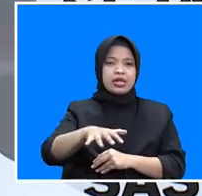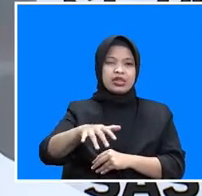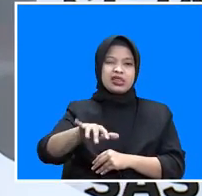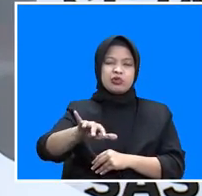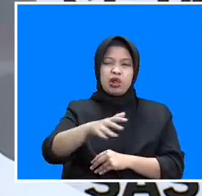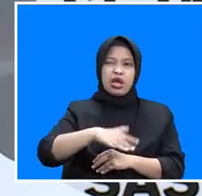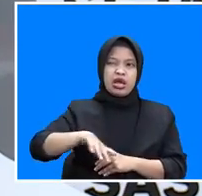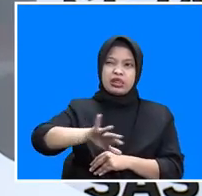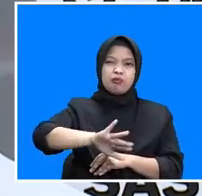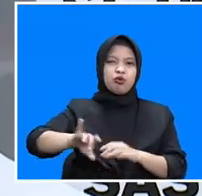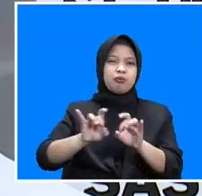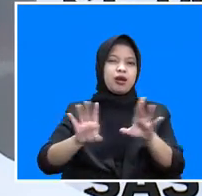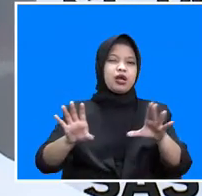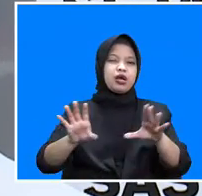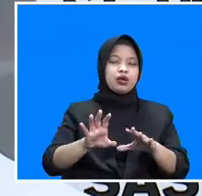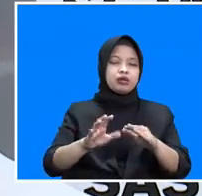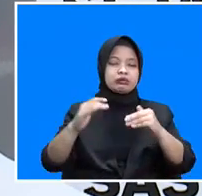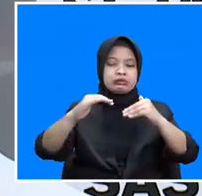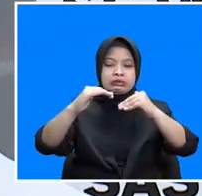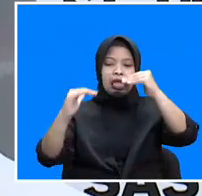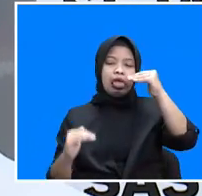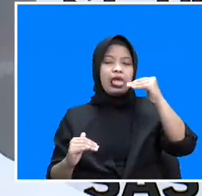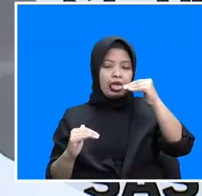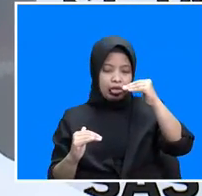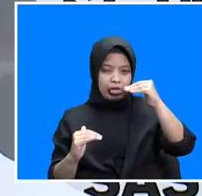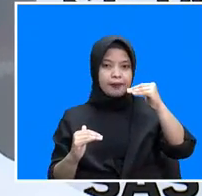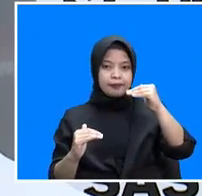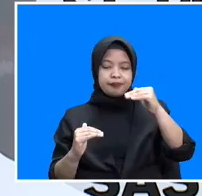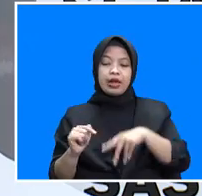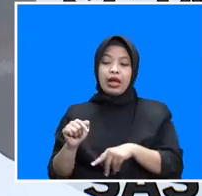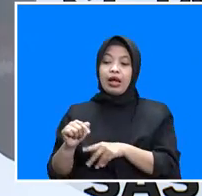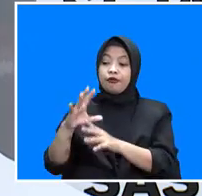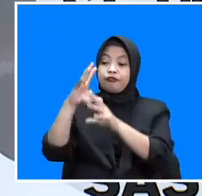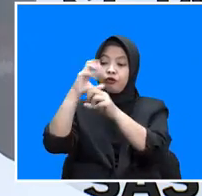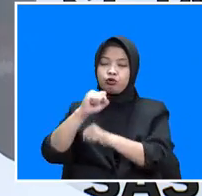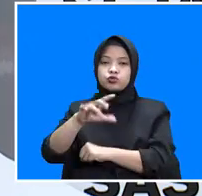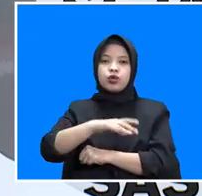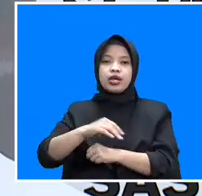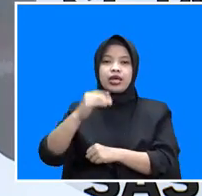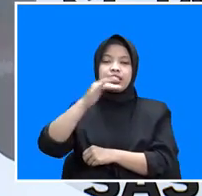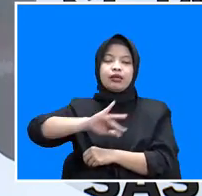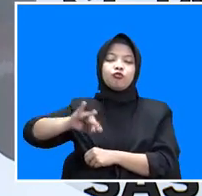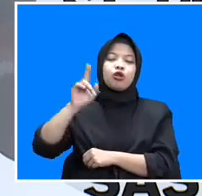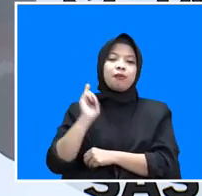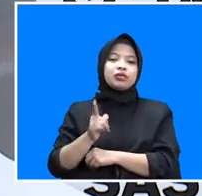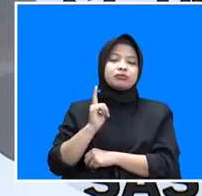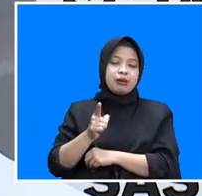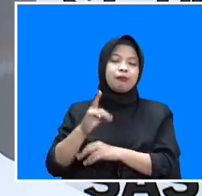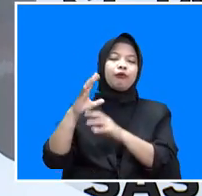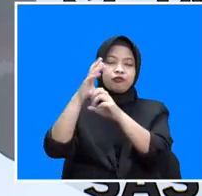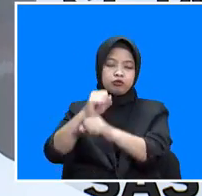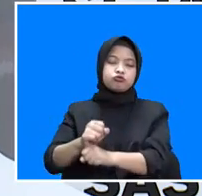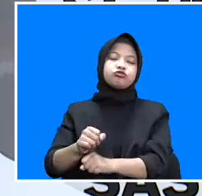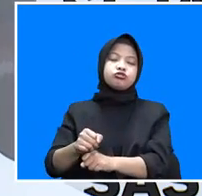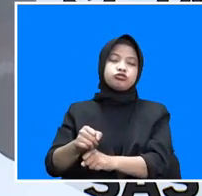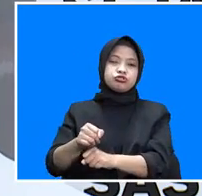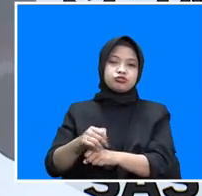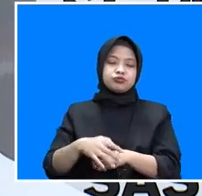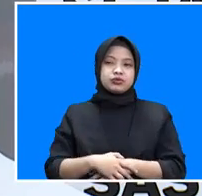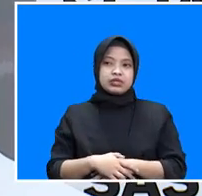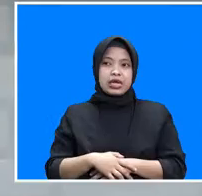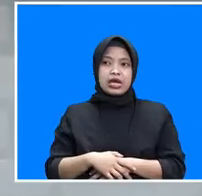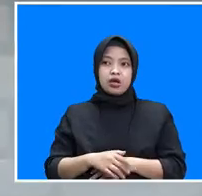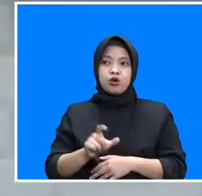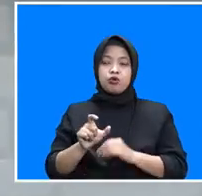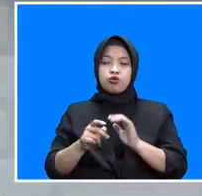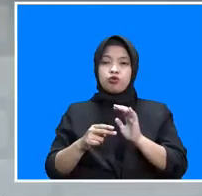we have a very strong focus in that area. We are working particularly to try and support out of school